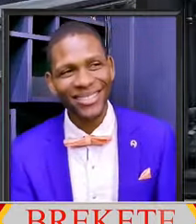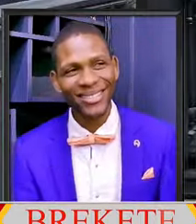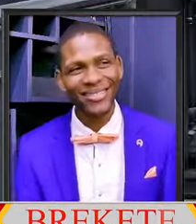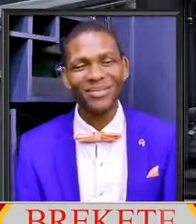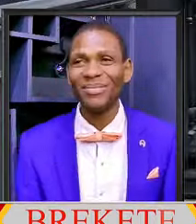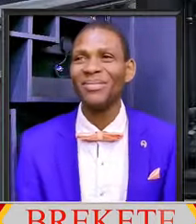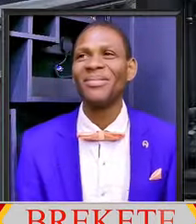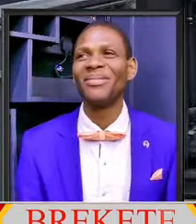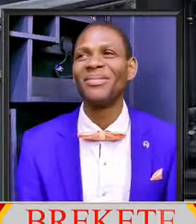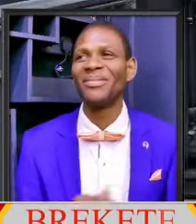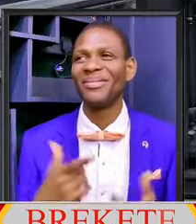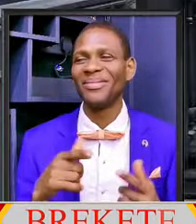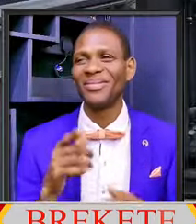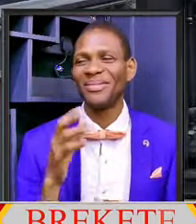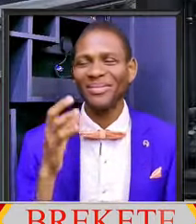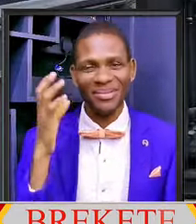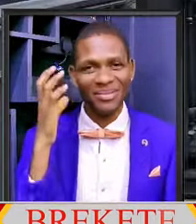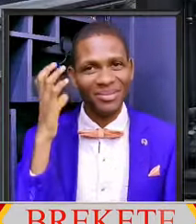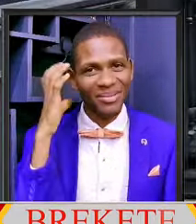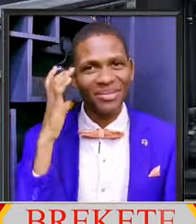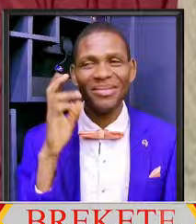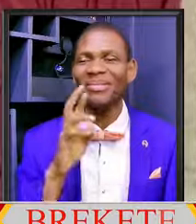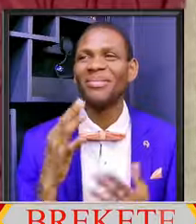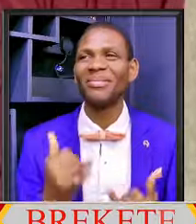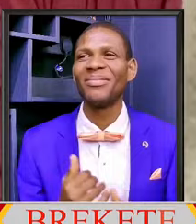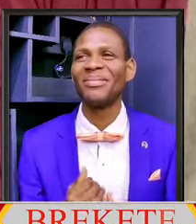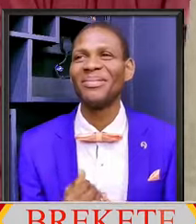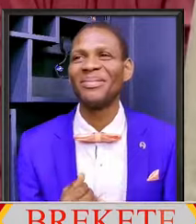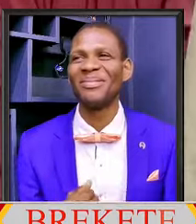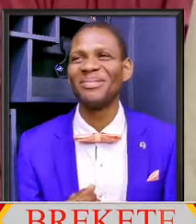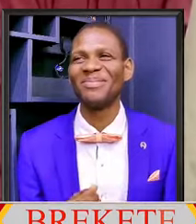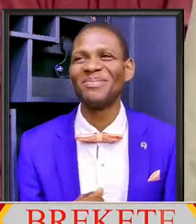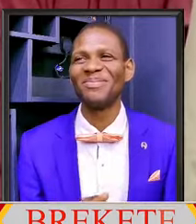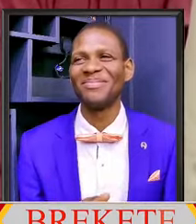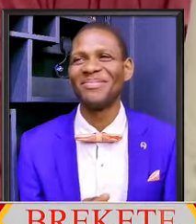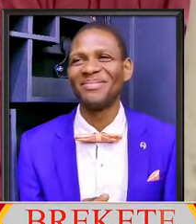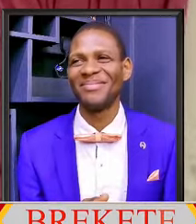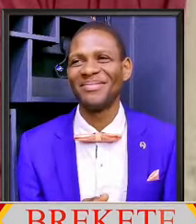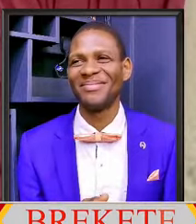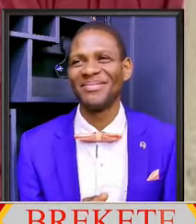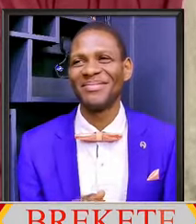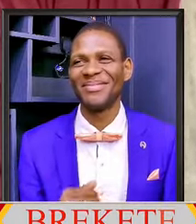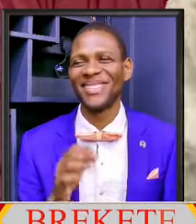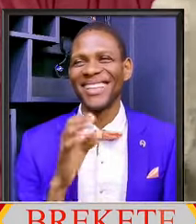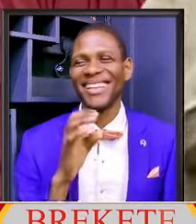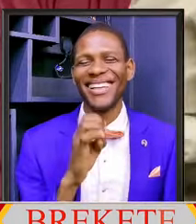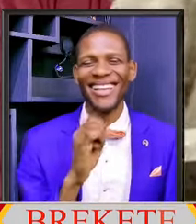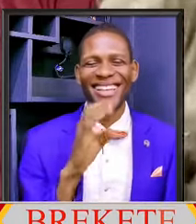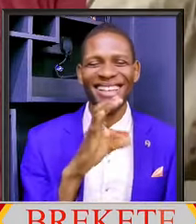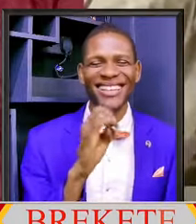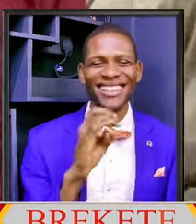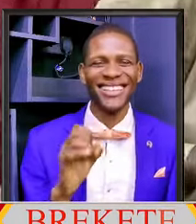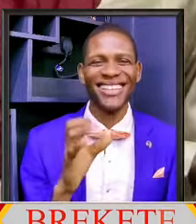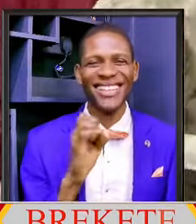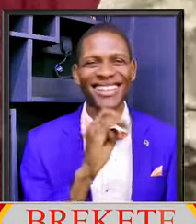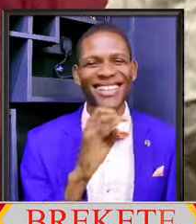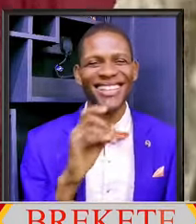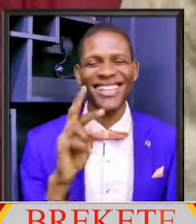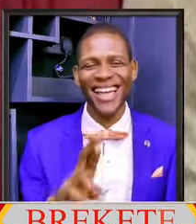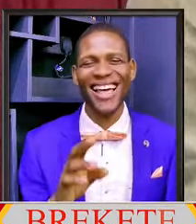Okay. Make una hear her now. Uh-huh. Excess. Excesses.